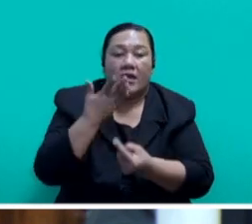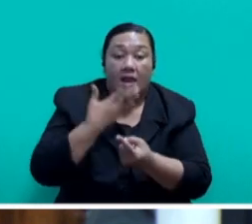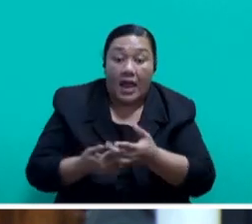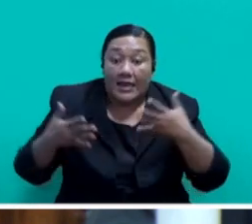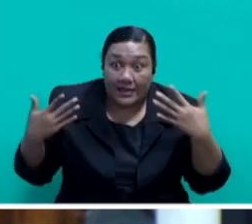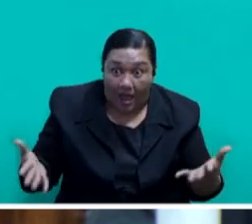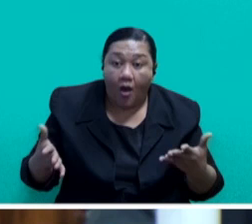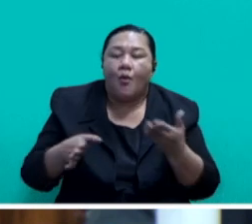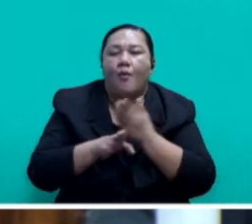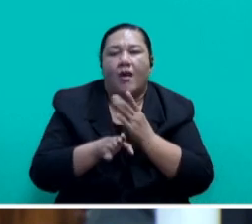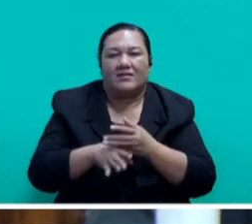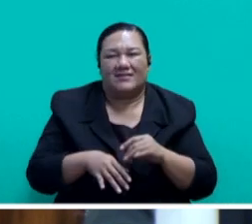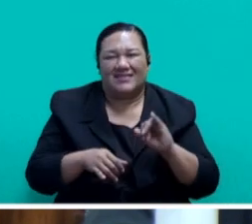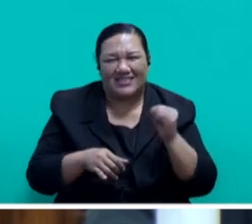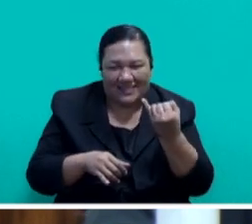begun.